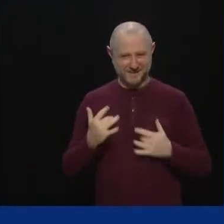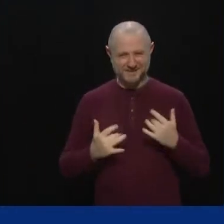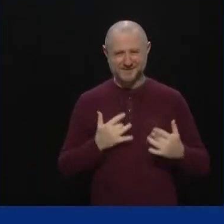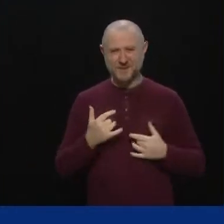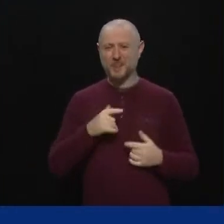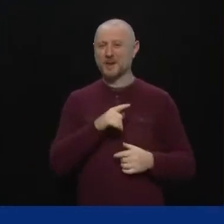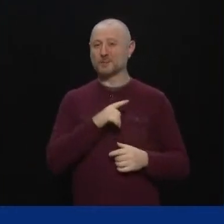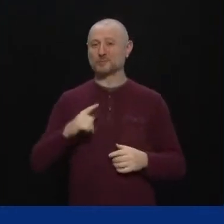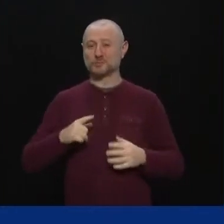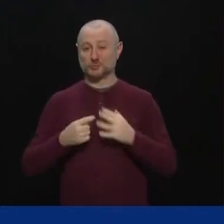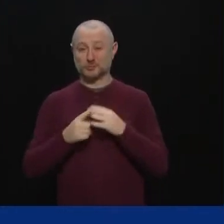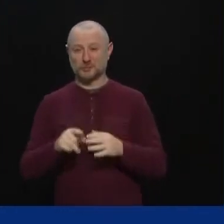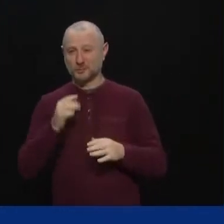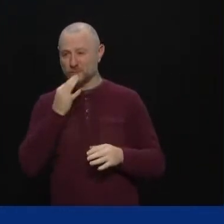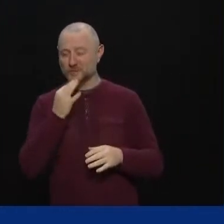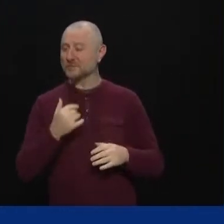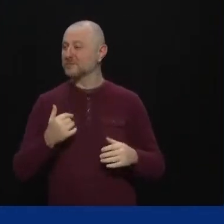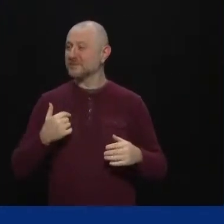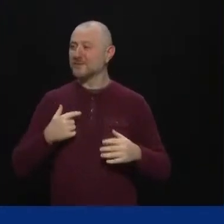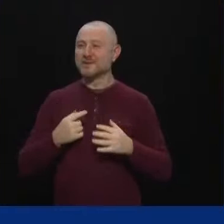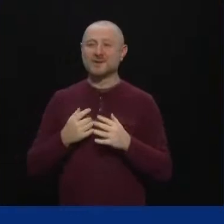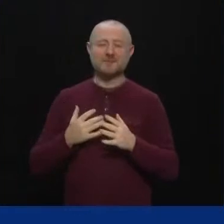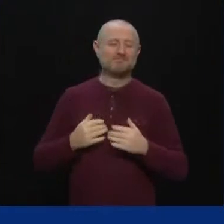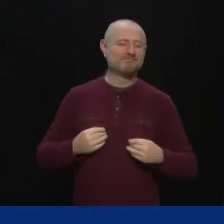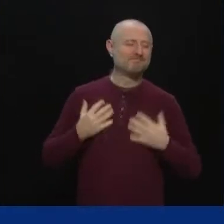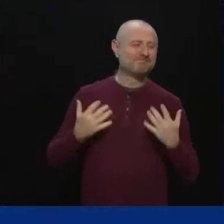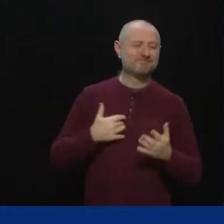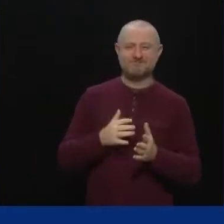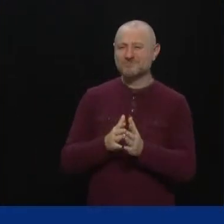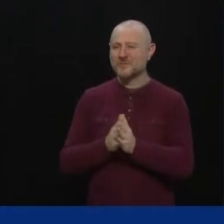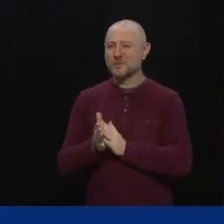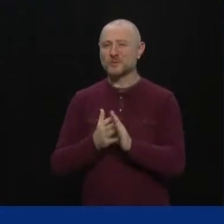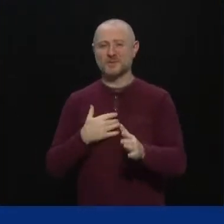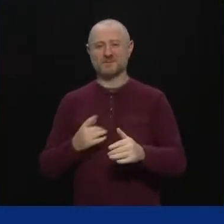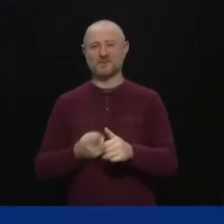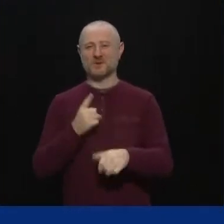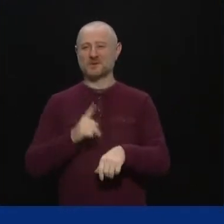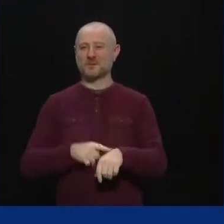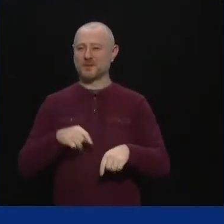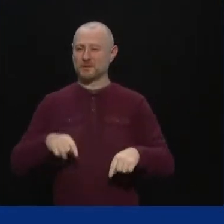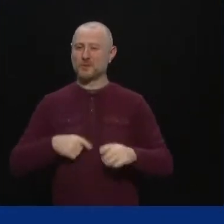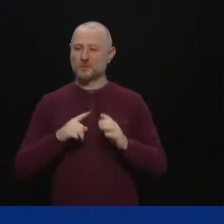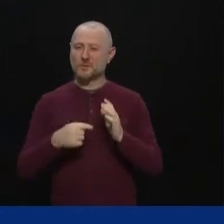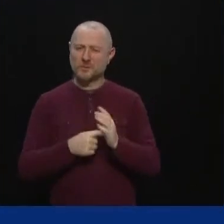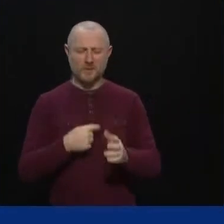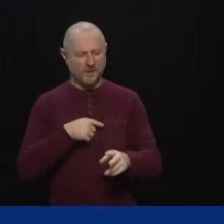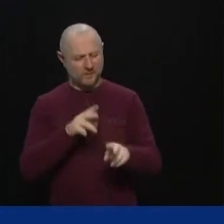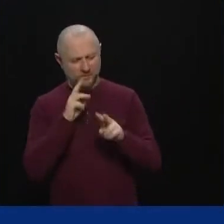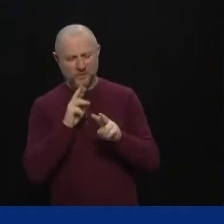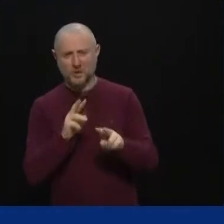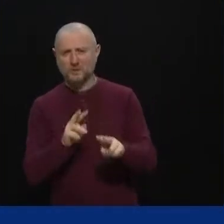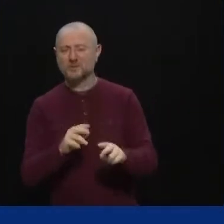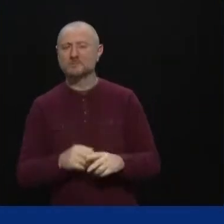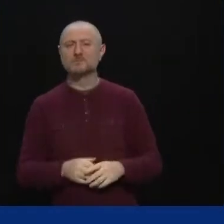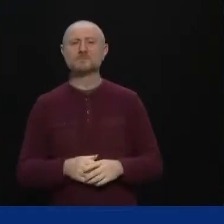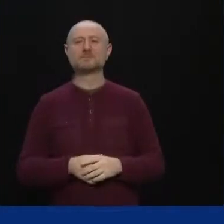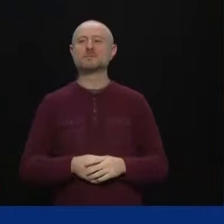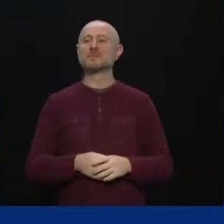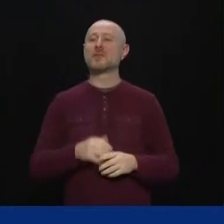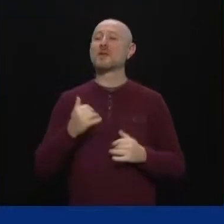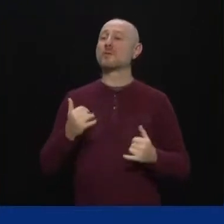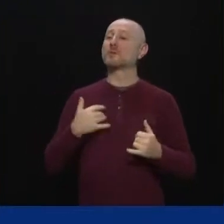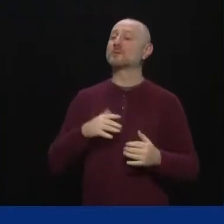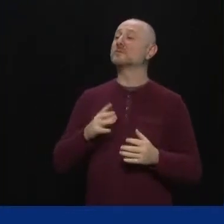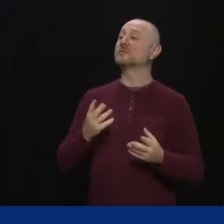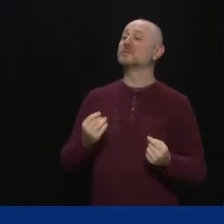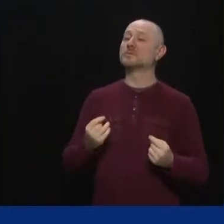energized, fired up for this, my first time in this position, so we're looking forward to that as well. So today is simply a matter for, I wanted to come